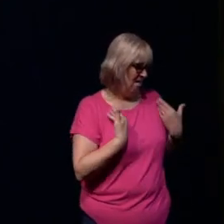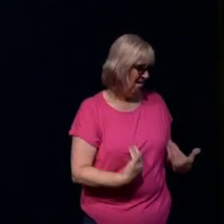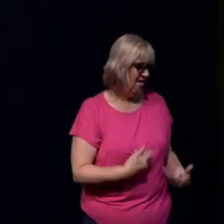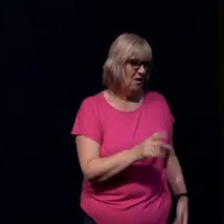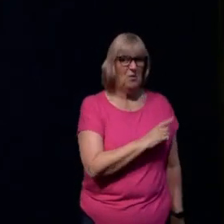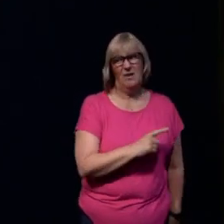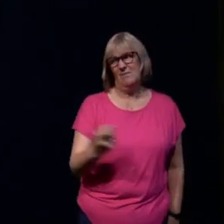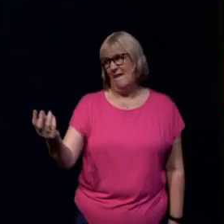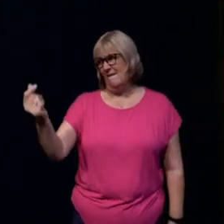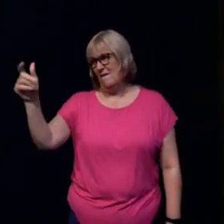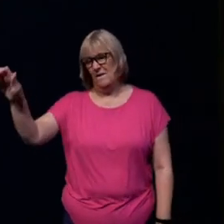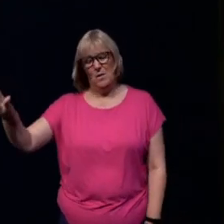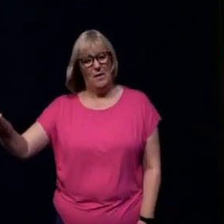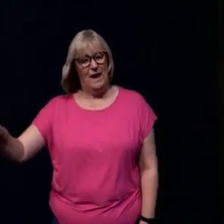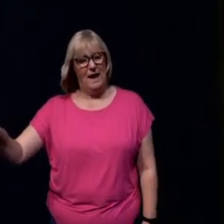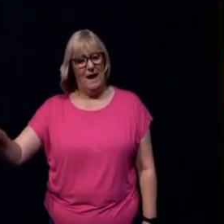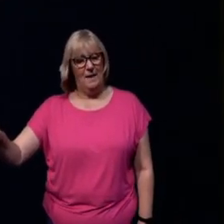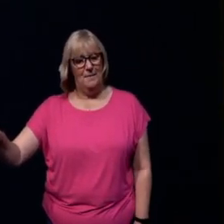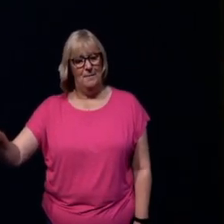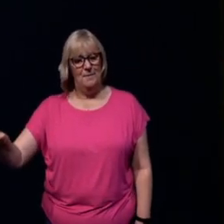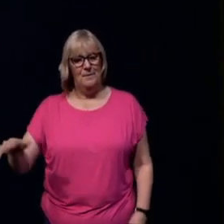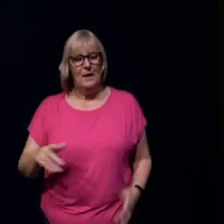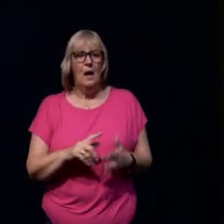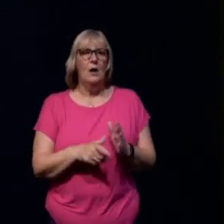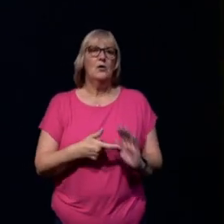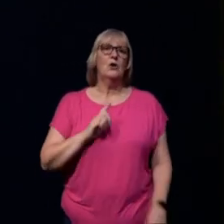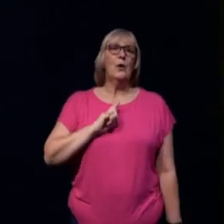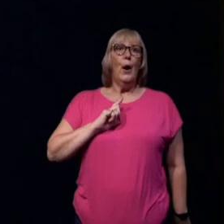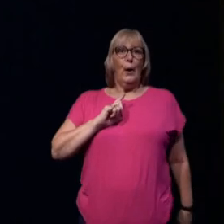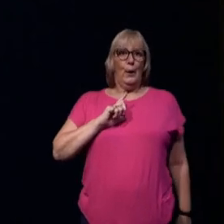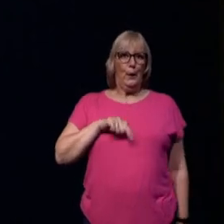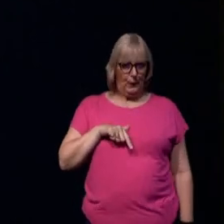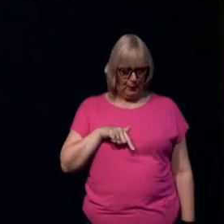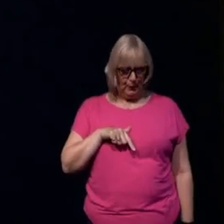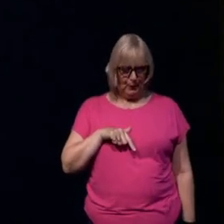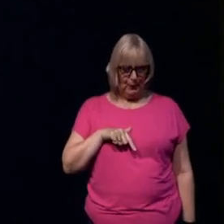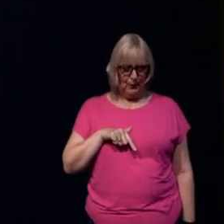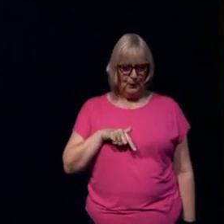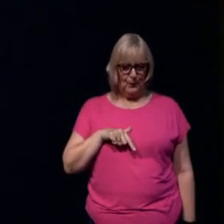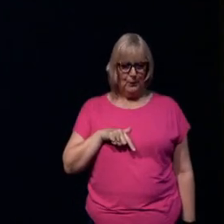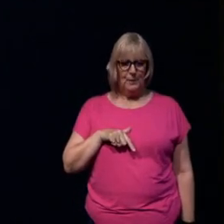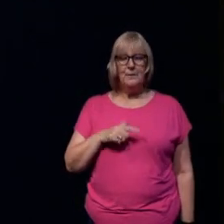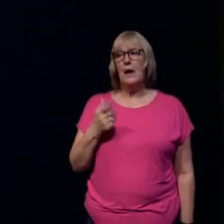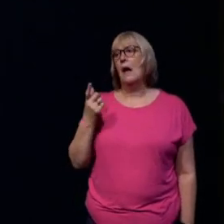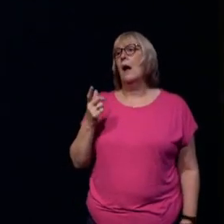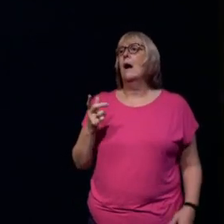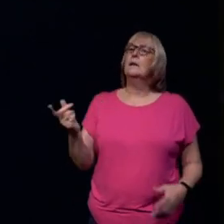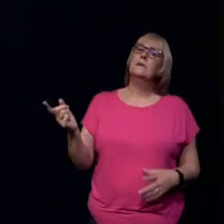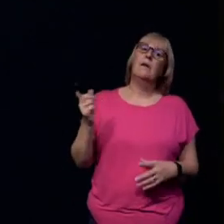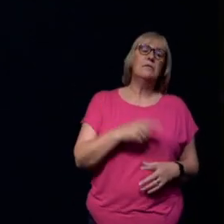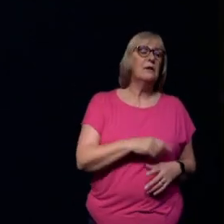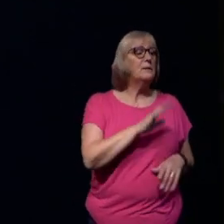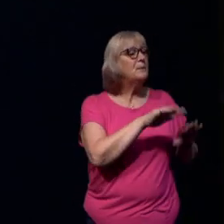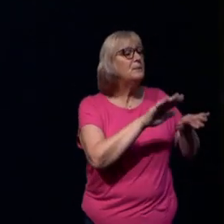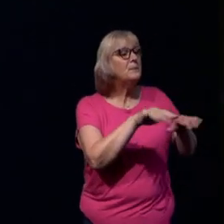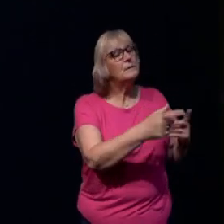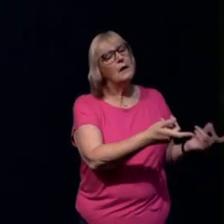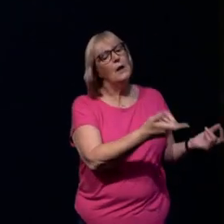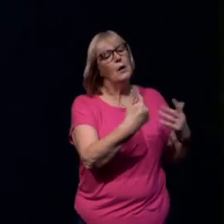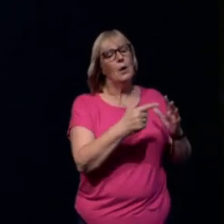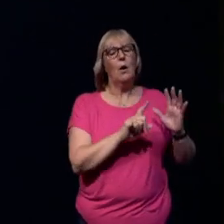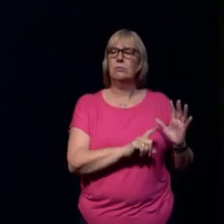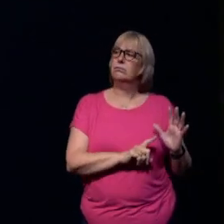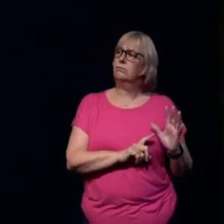a few people live there. Well, you can imagine Joshua breathing a sigh of relief. The spies return. He'll delegate this to a